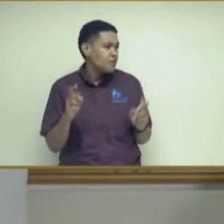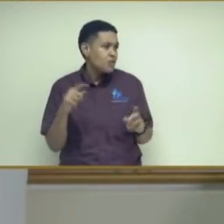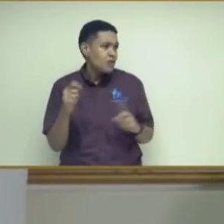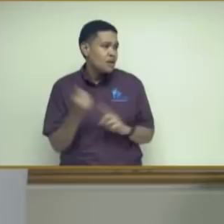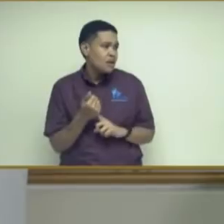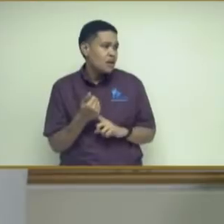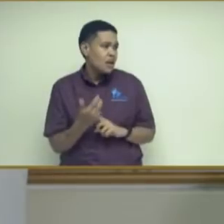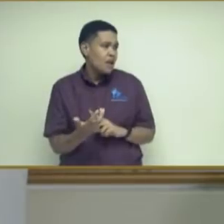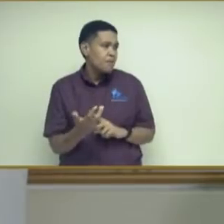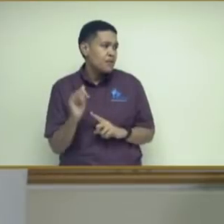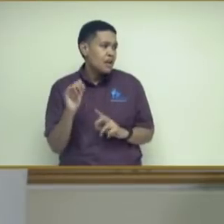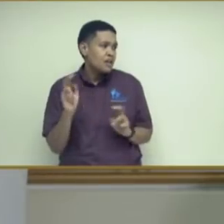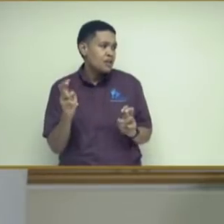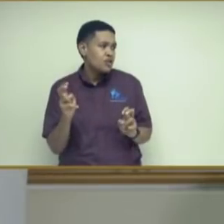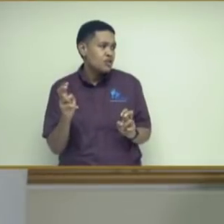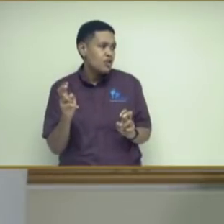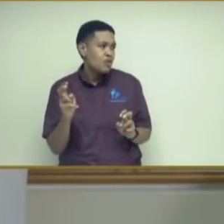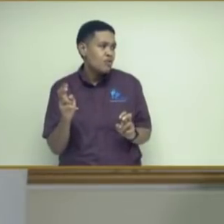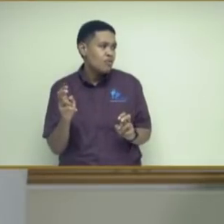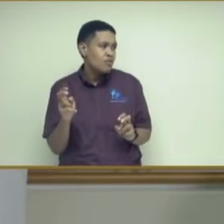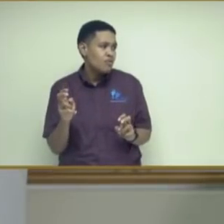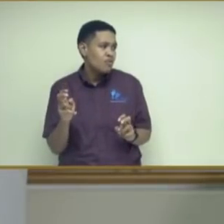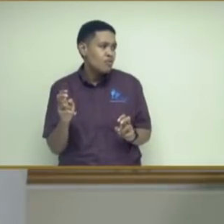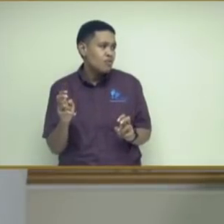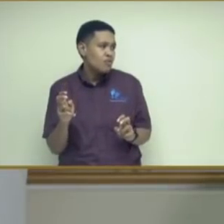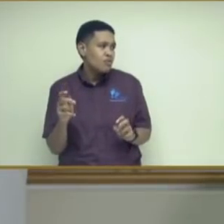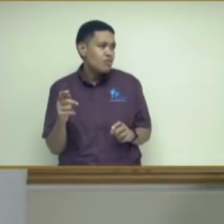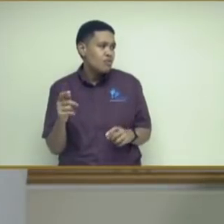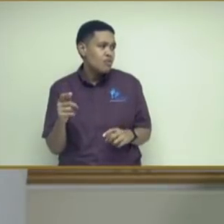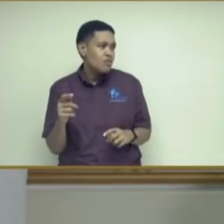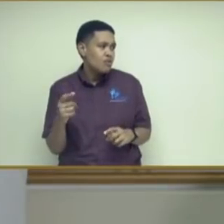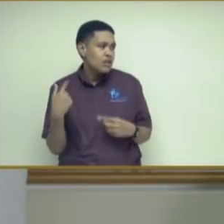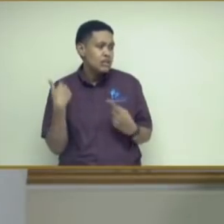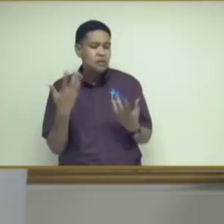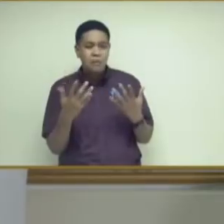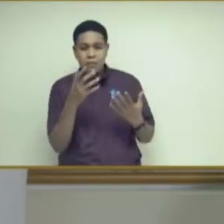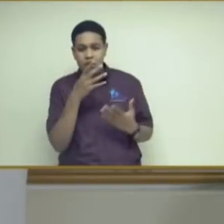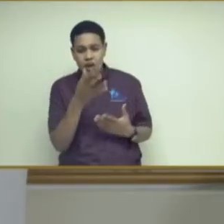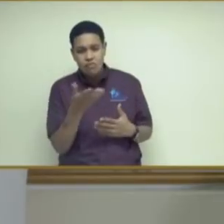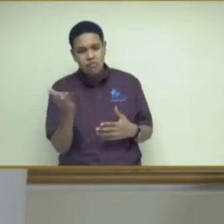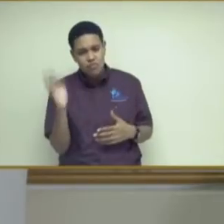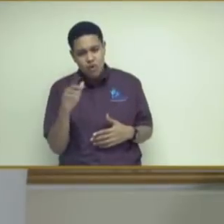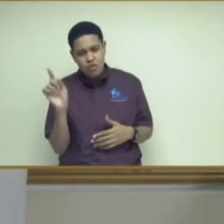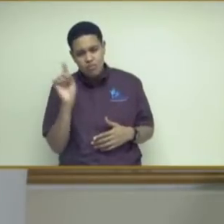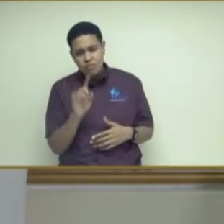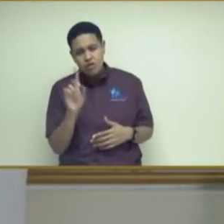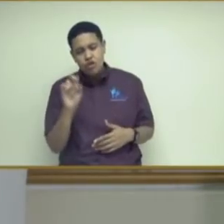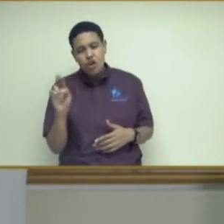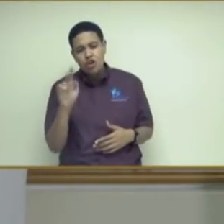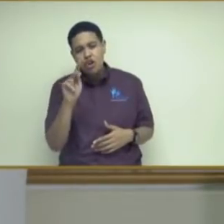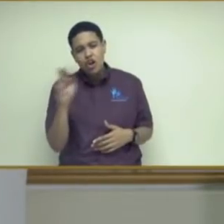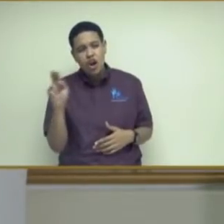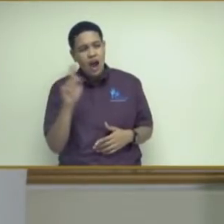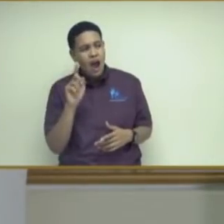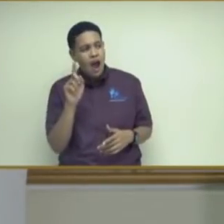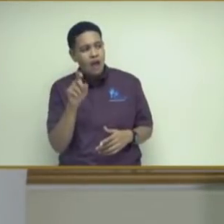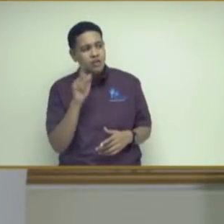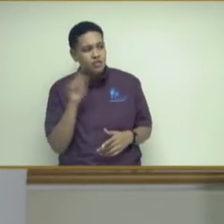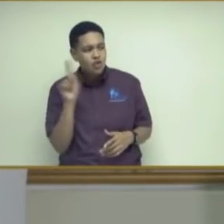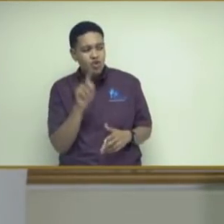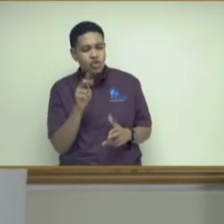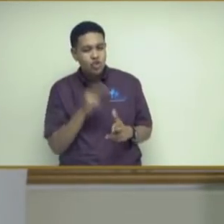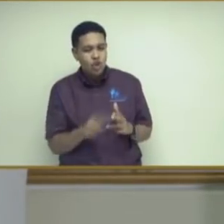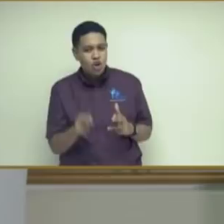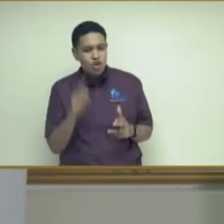wait until she comes on, or you want to do her to do it now? Since she might not be on. Okay, Dr. Webster, let me ask her to just come on.